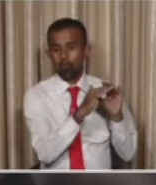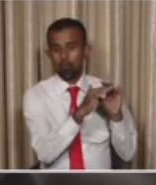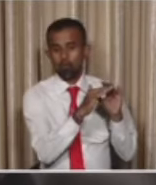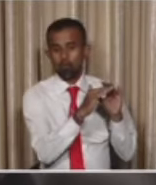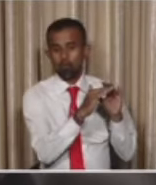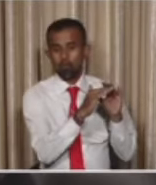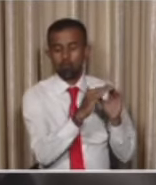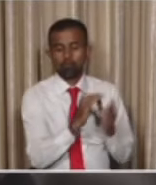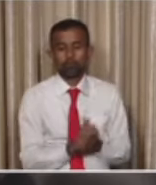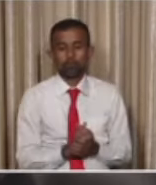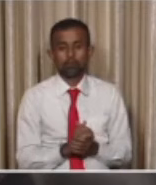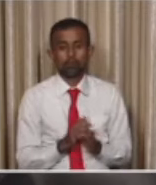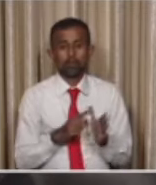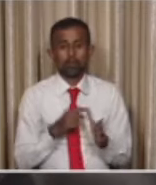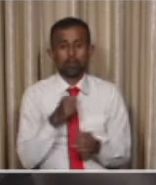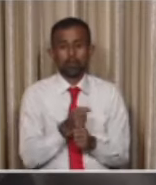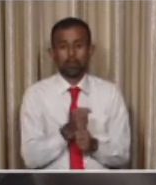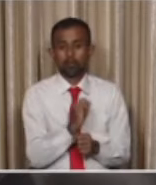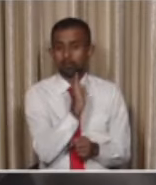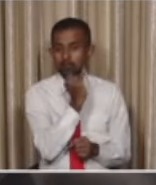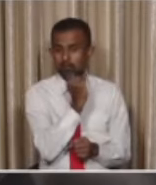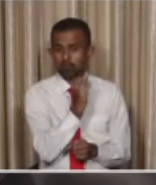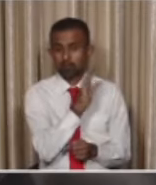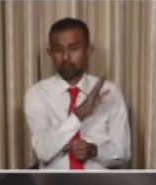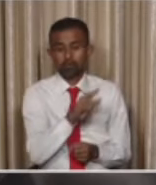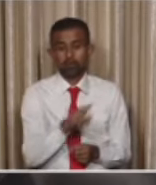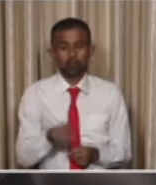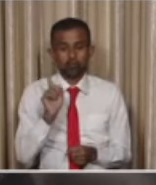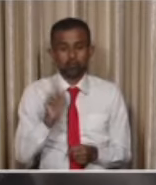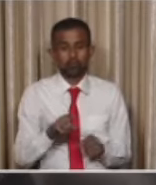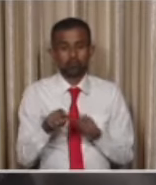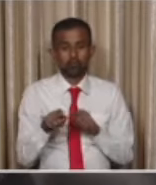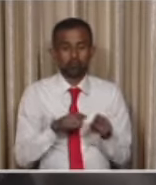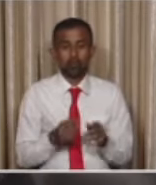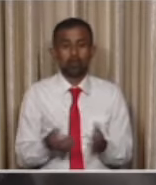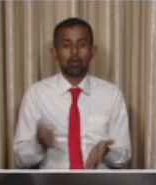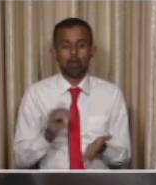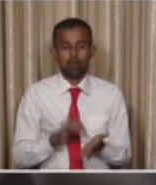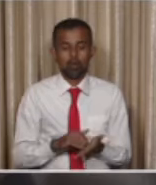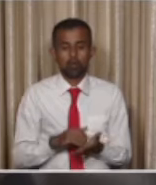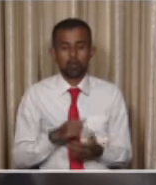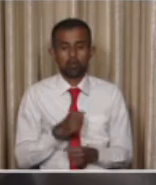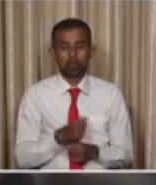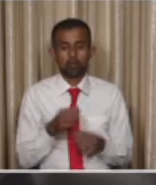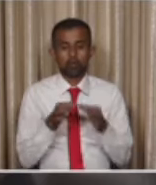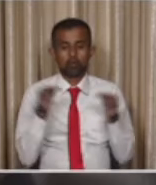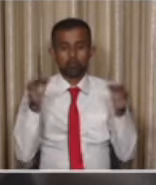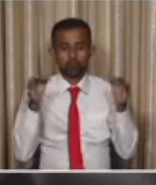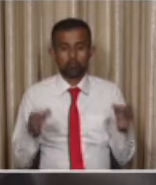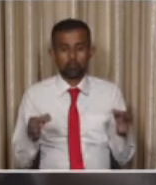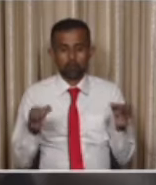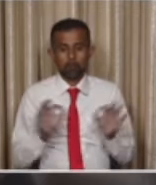It was read the first time. Then there were two petitioners who went to the Supreme Court.